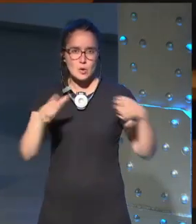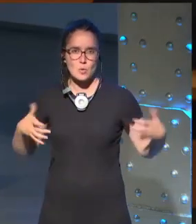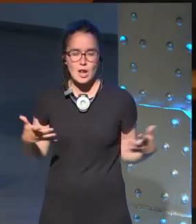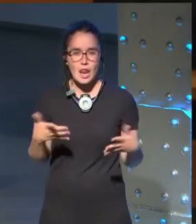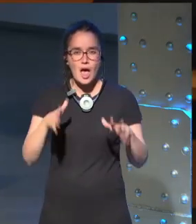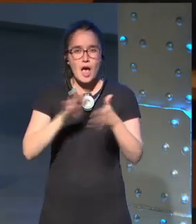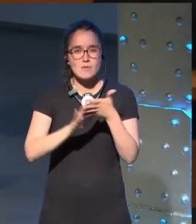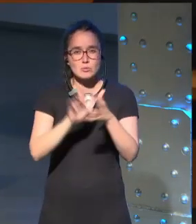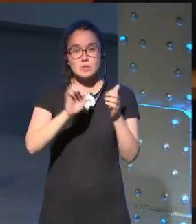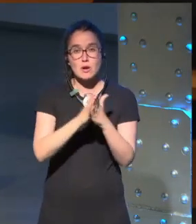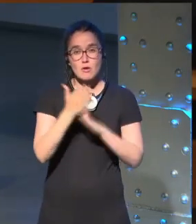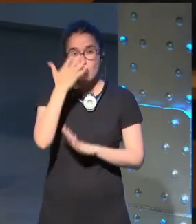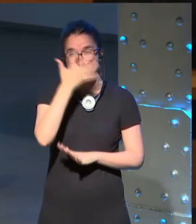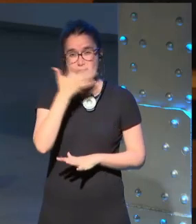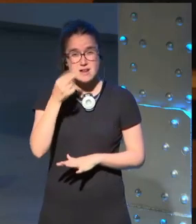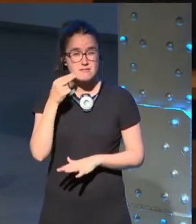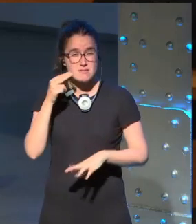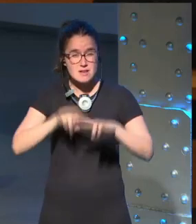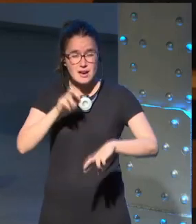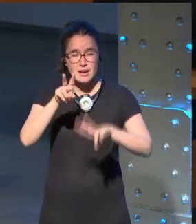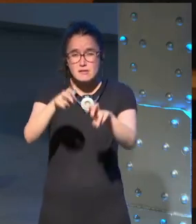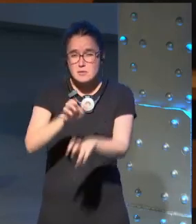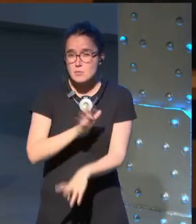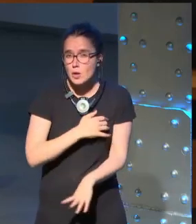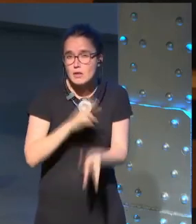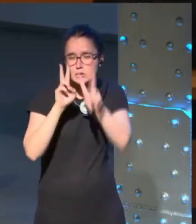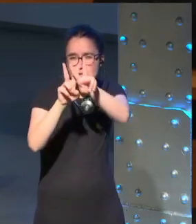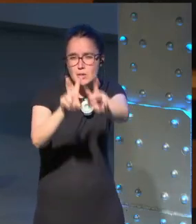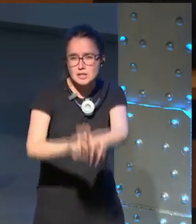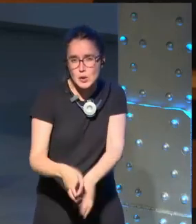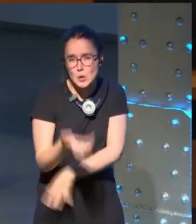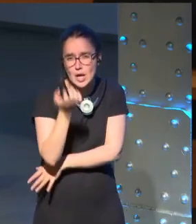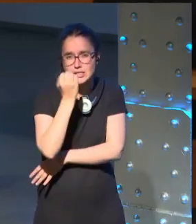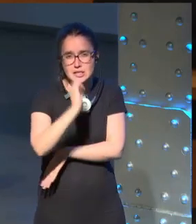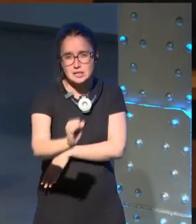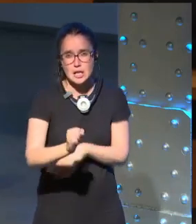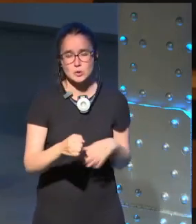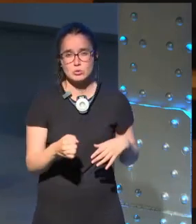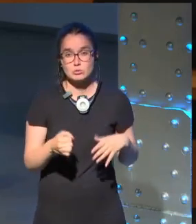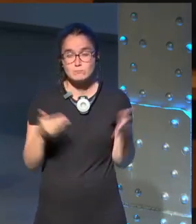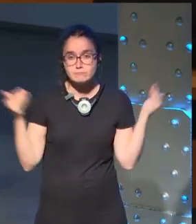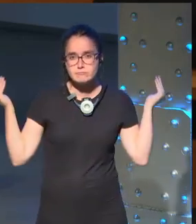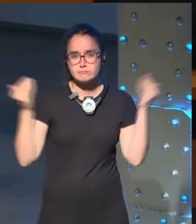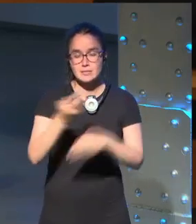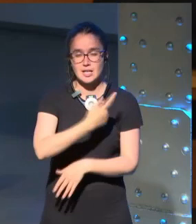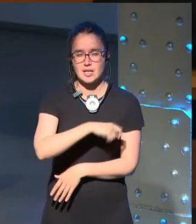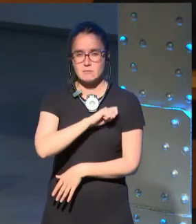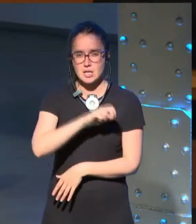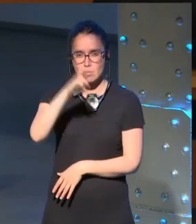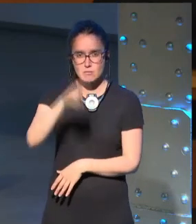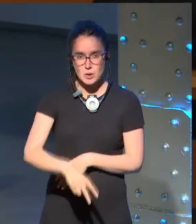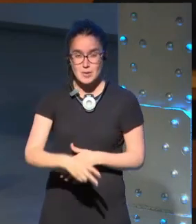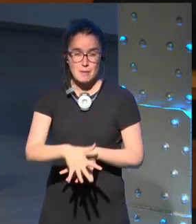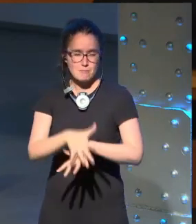following. As we were speaking about criminal novels and investigation stuff, murders, etc.,